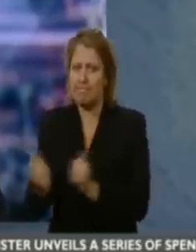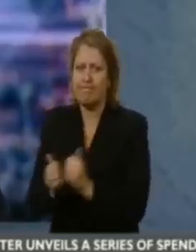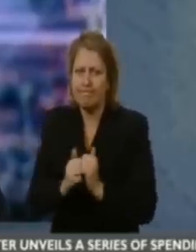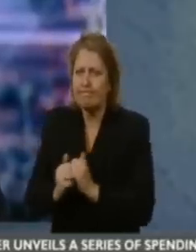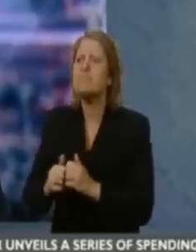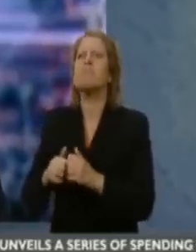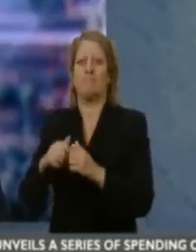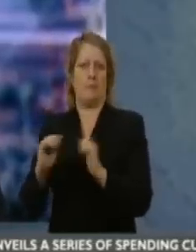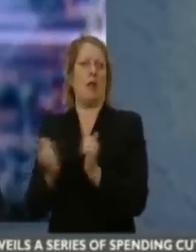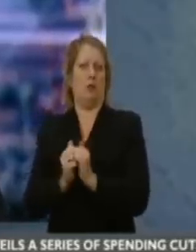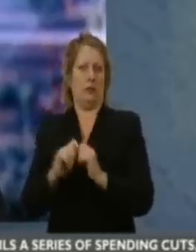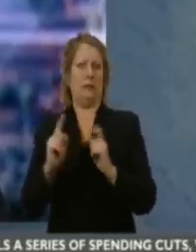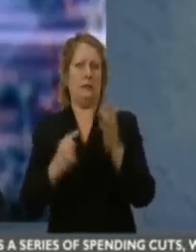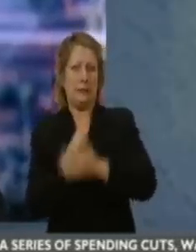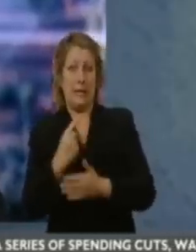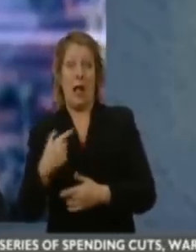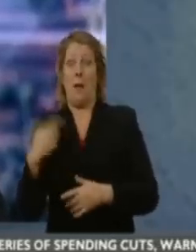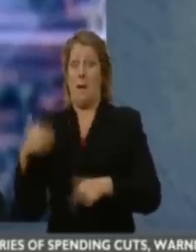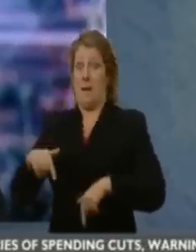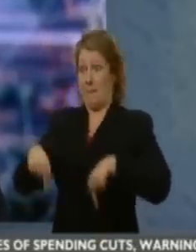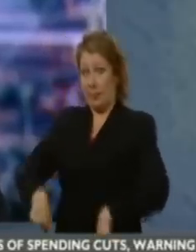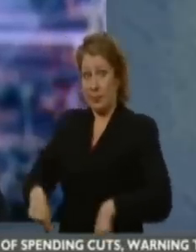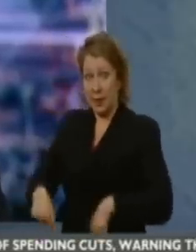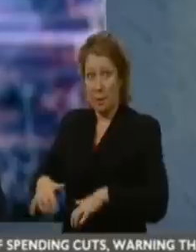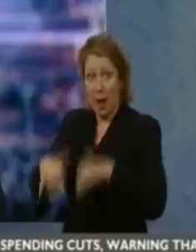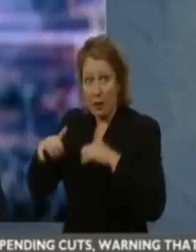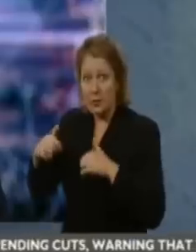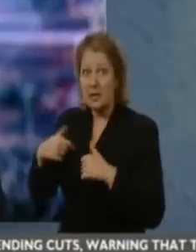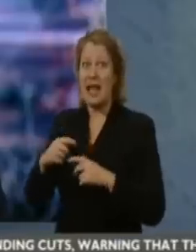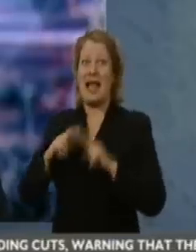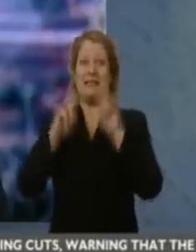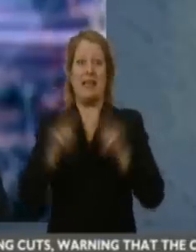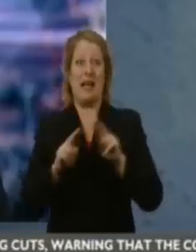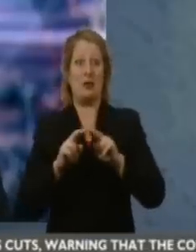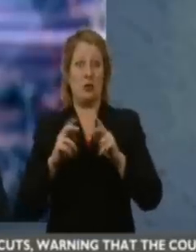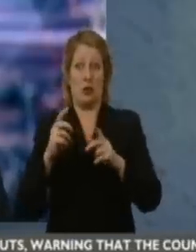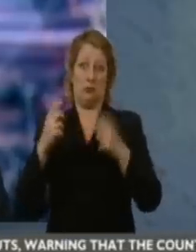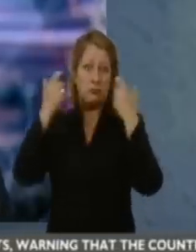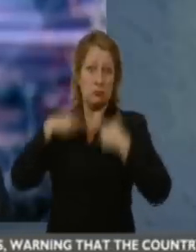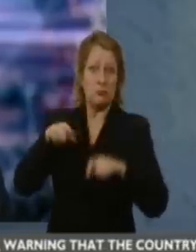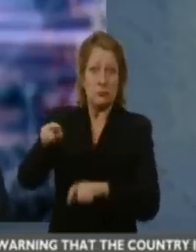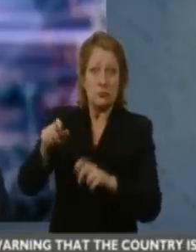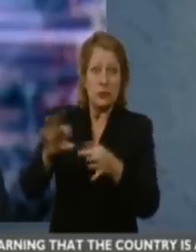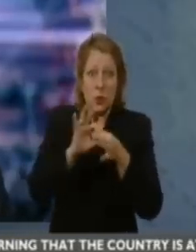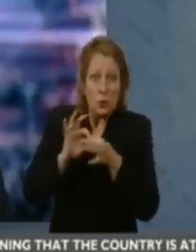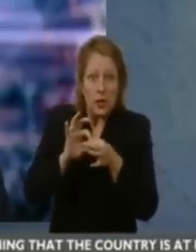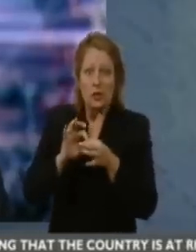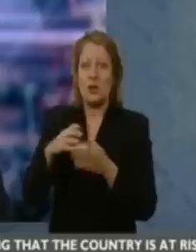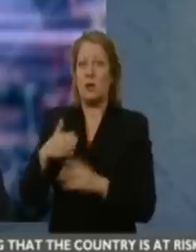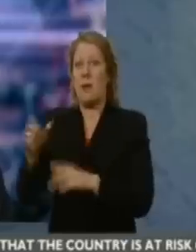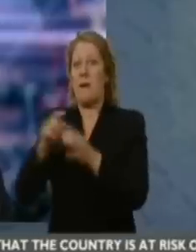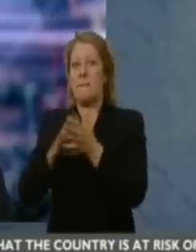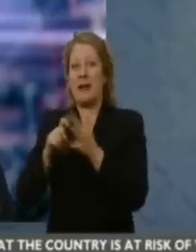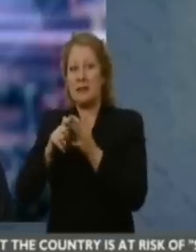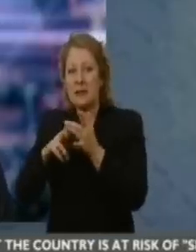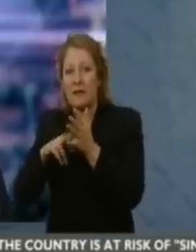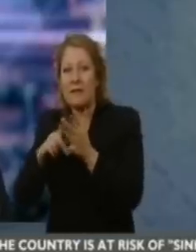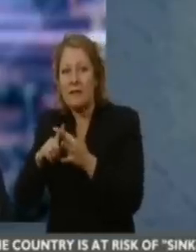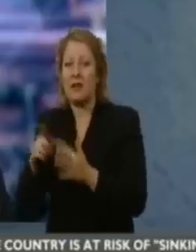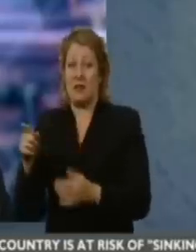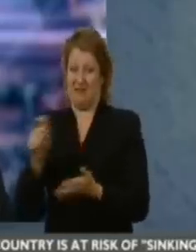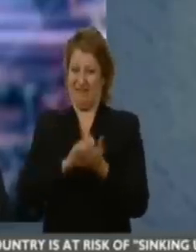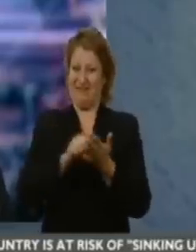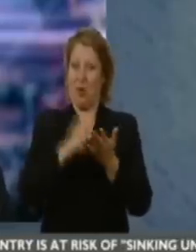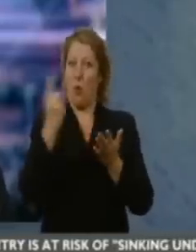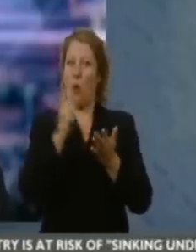Bar Association, who wrote to Medvedev. I went to the Law Society, who wrote to Medvedev. We wrote letters to every single member of Medvedev's